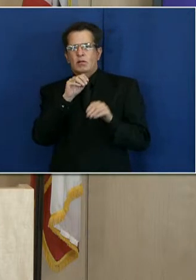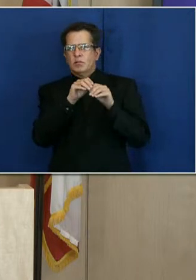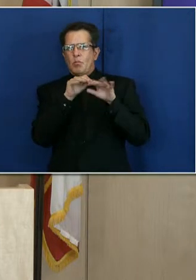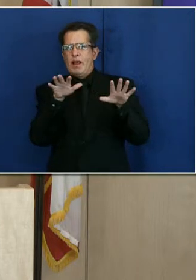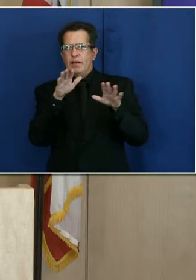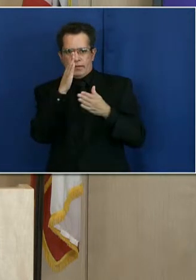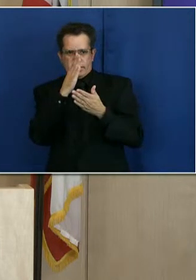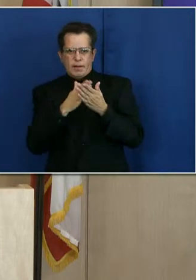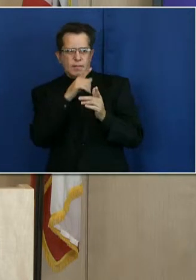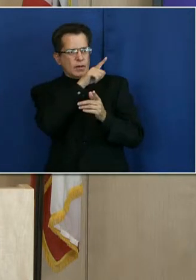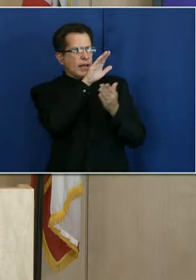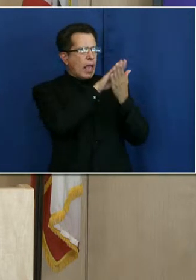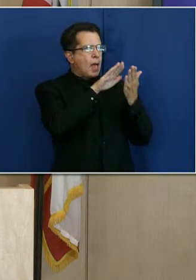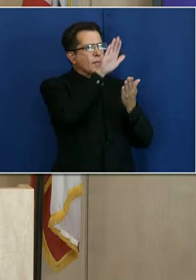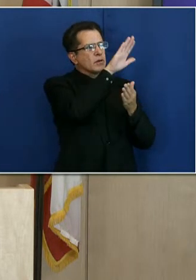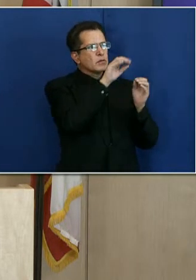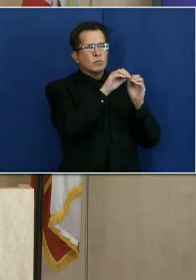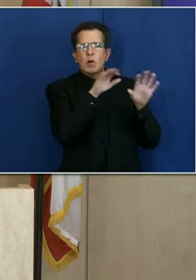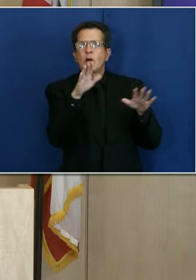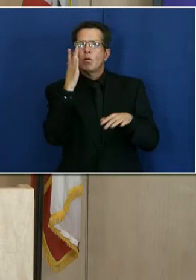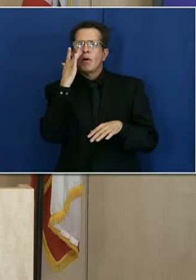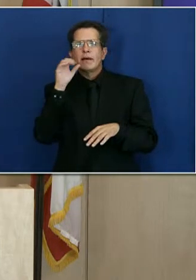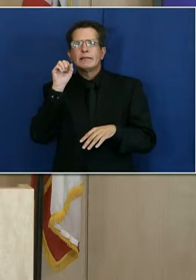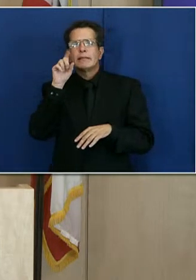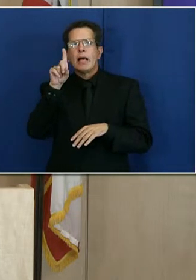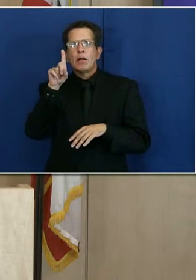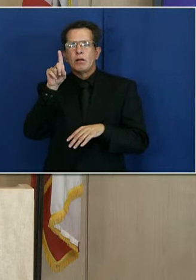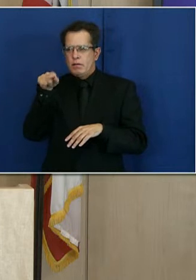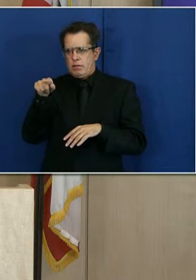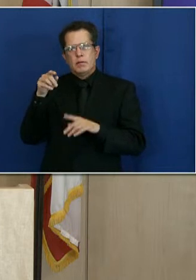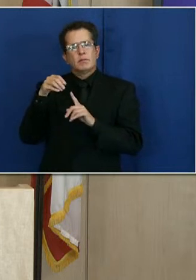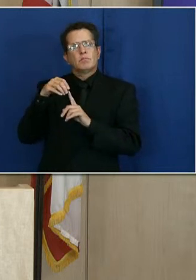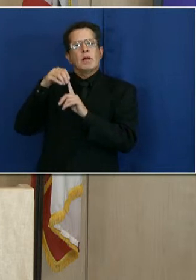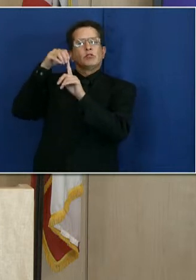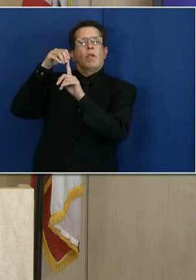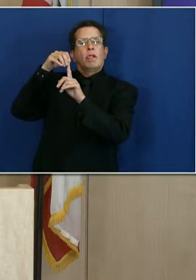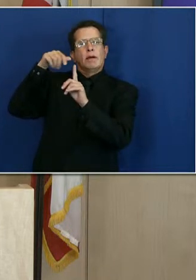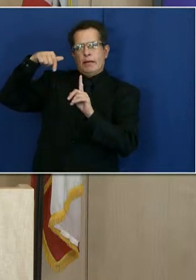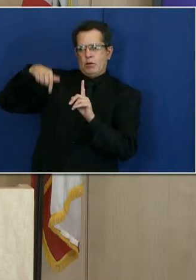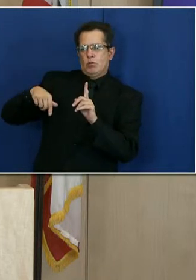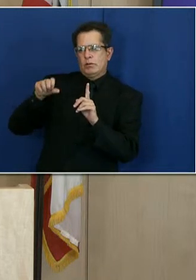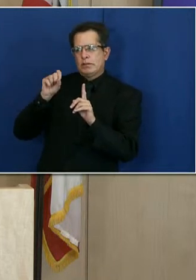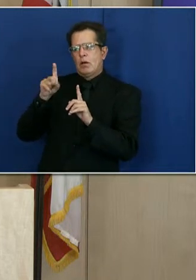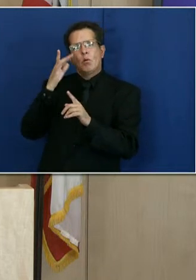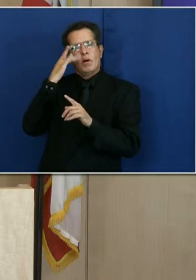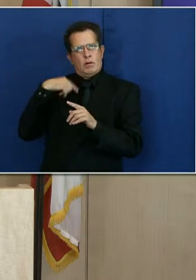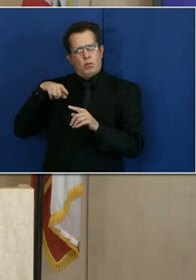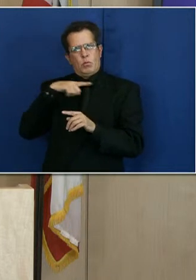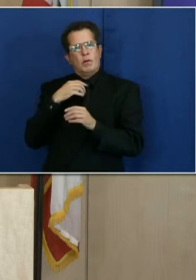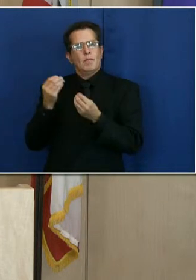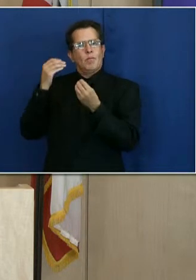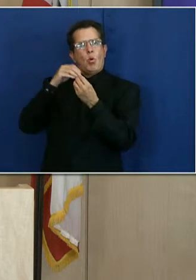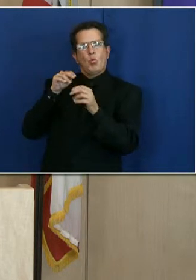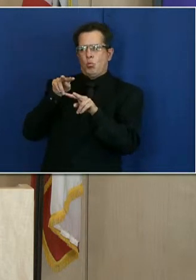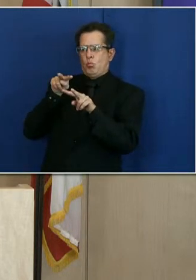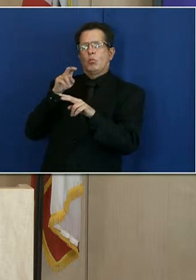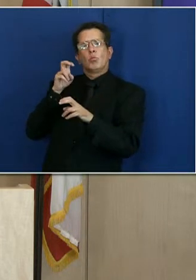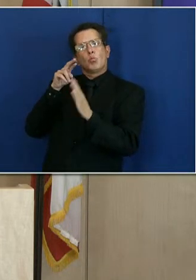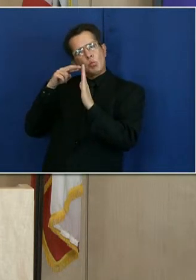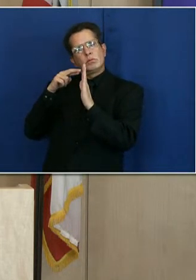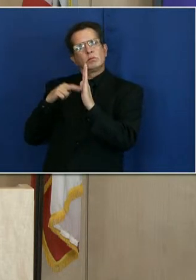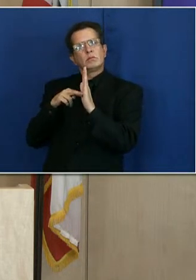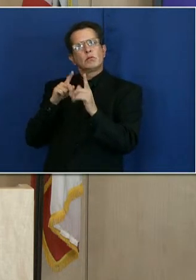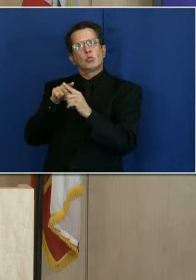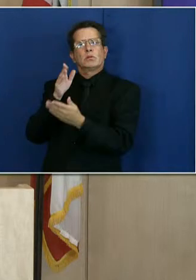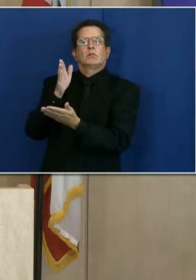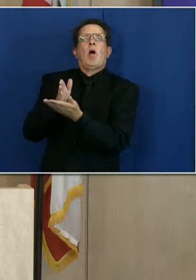college campuses, why do you think San Diego should be given preferential treatment, and why should we have more regulation to stop the spread? Well, I